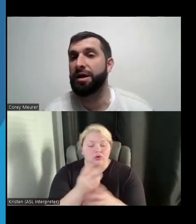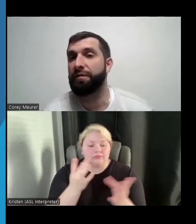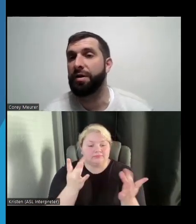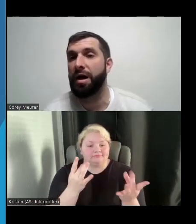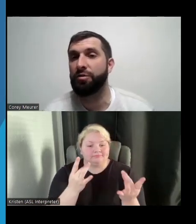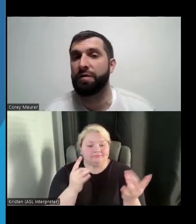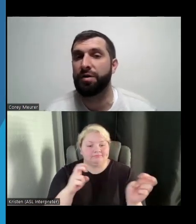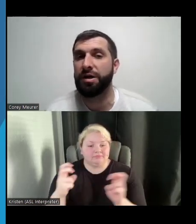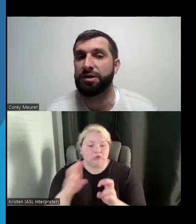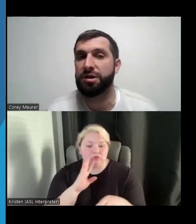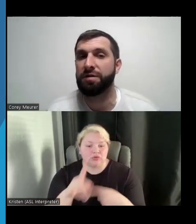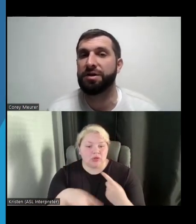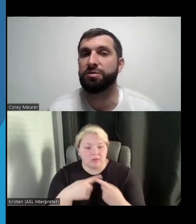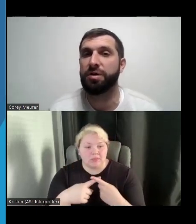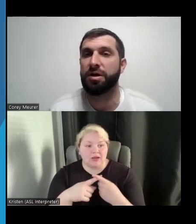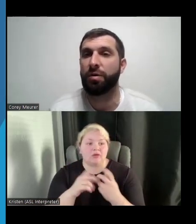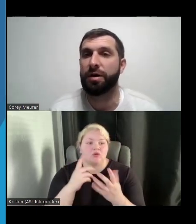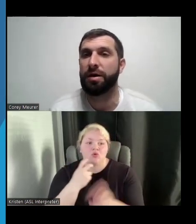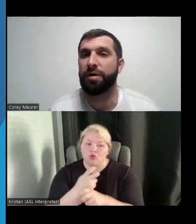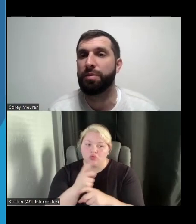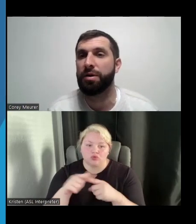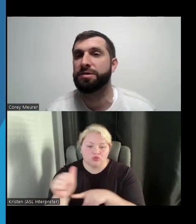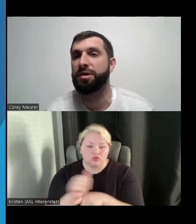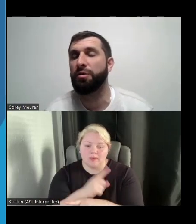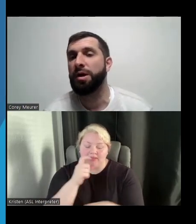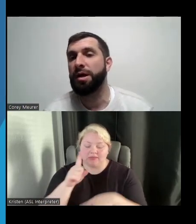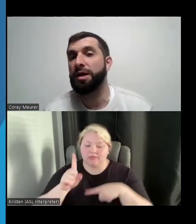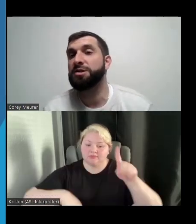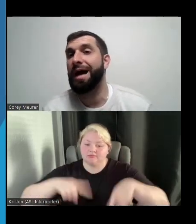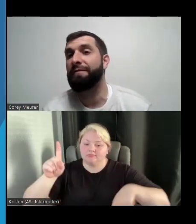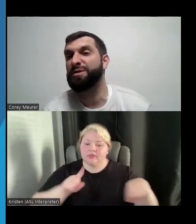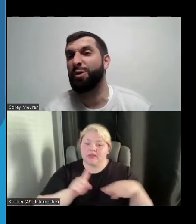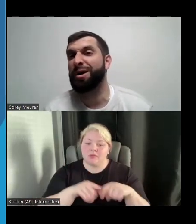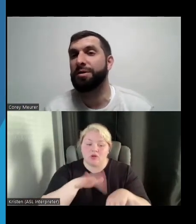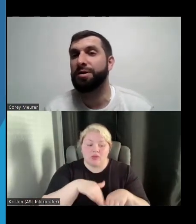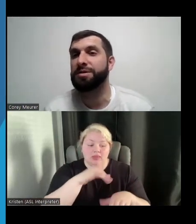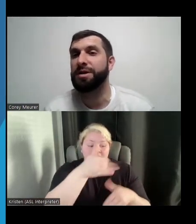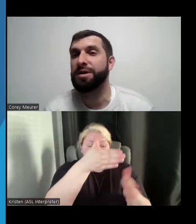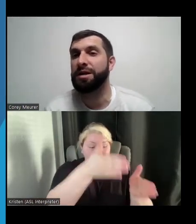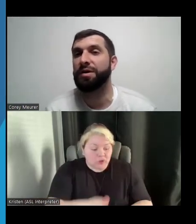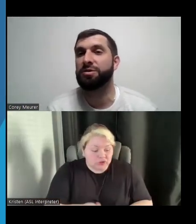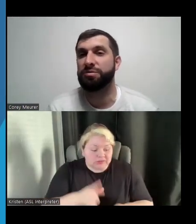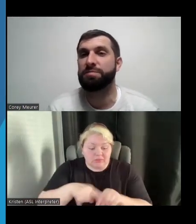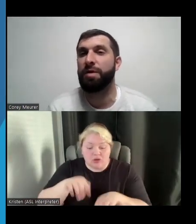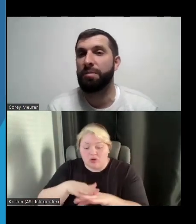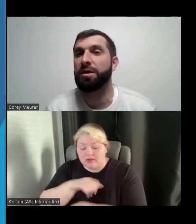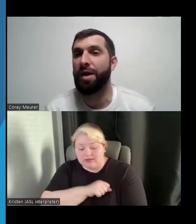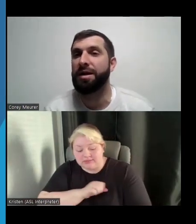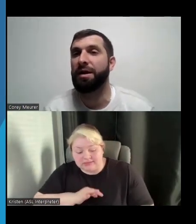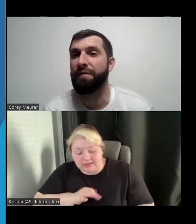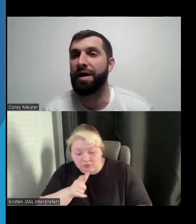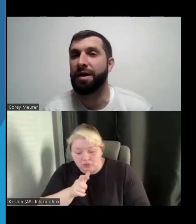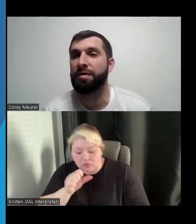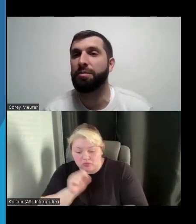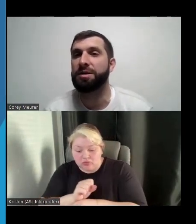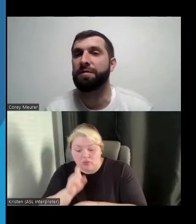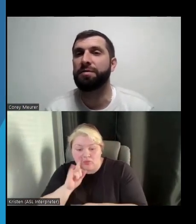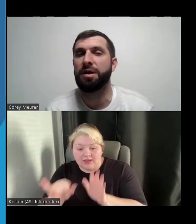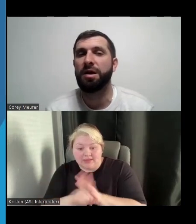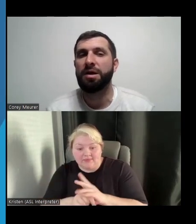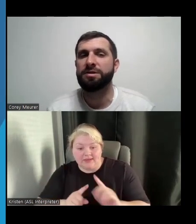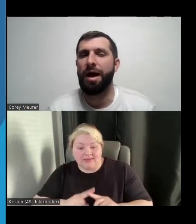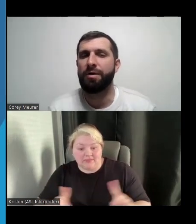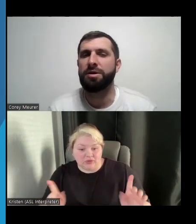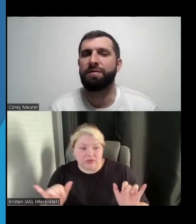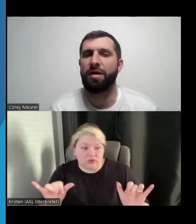going to look different, not only for each individual that you're working with, but also each staff that's working with those individuals is probably going to identify that a little bit